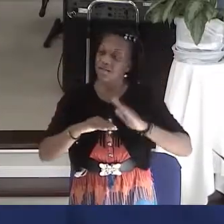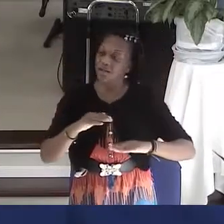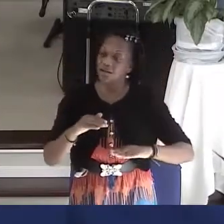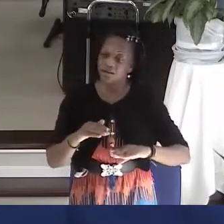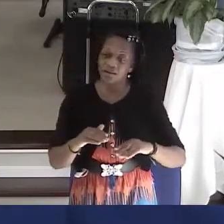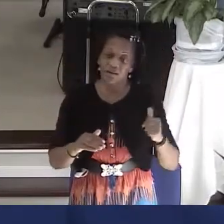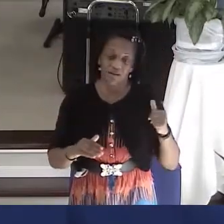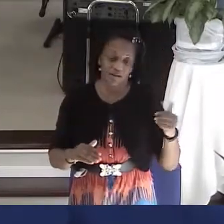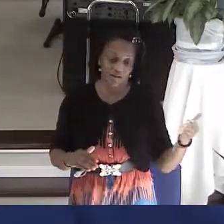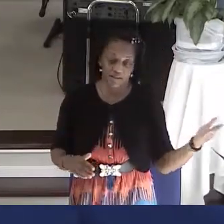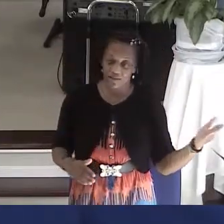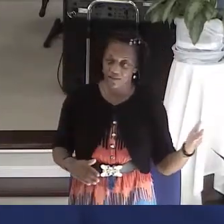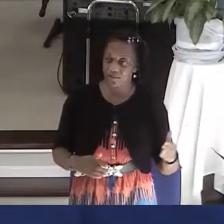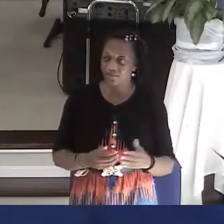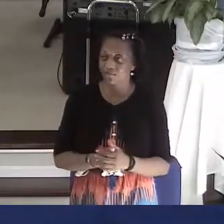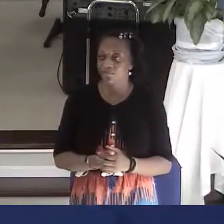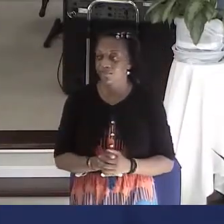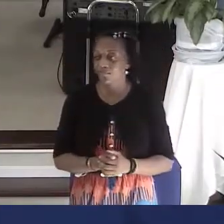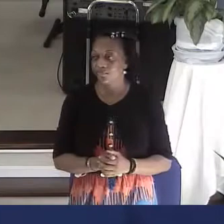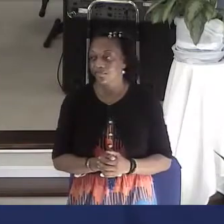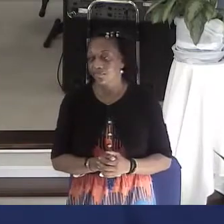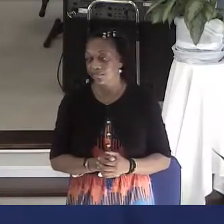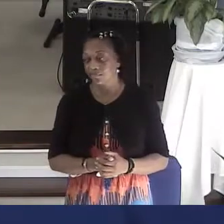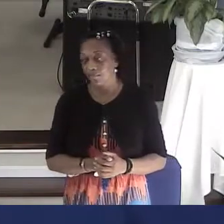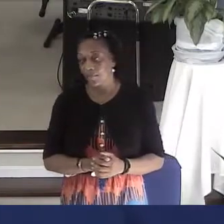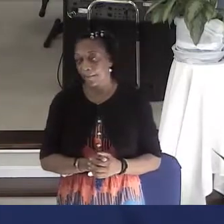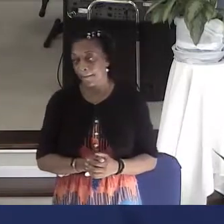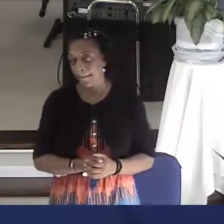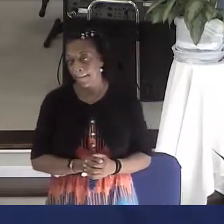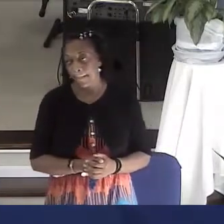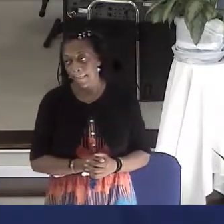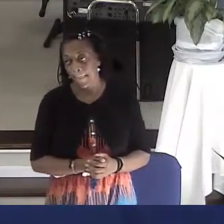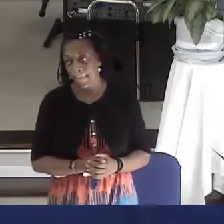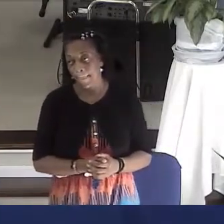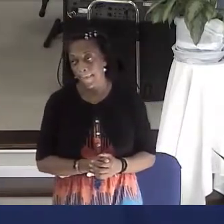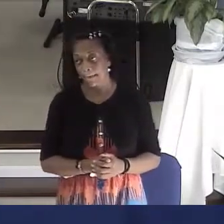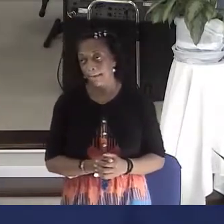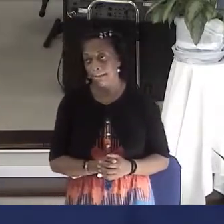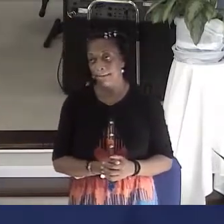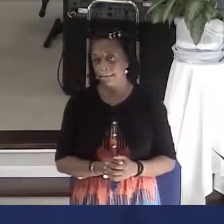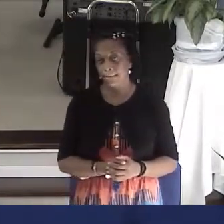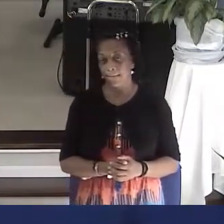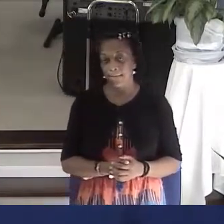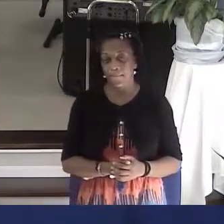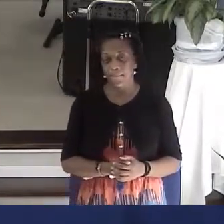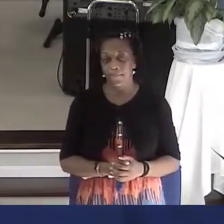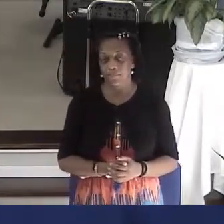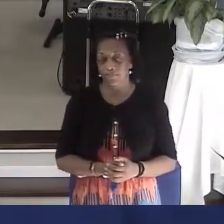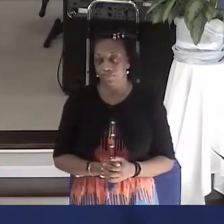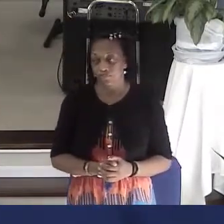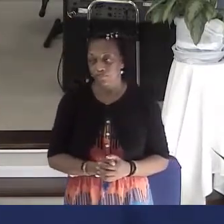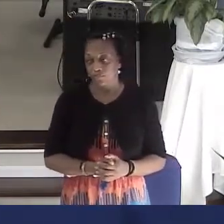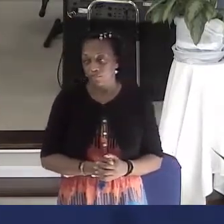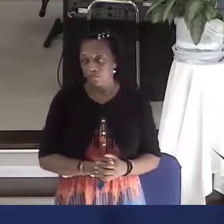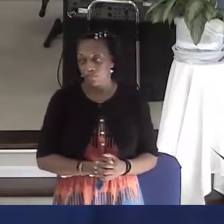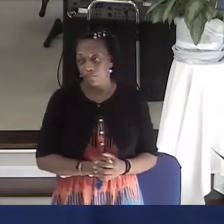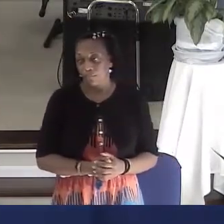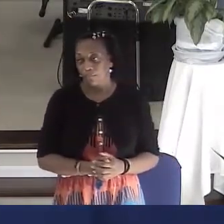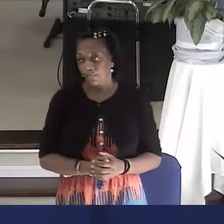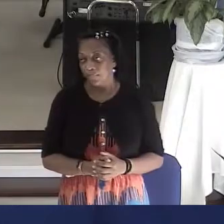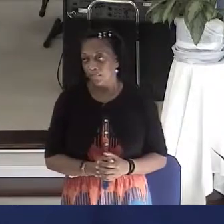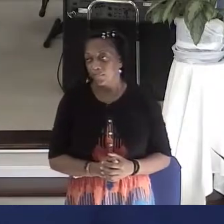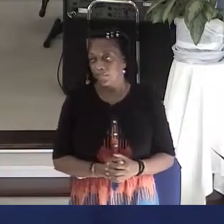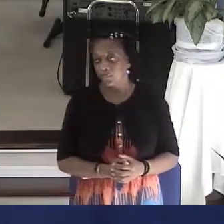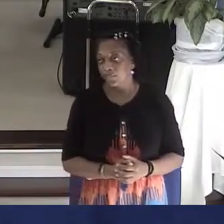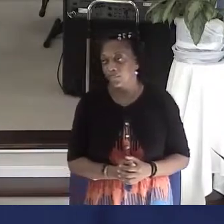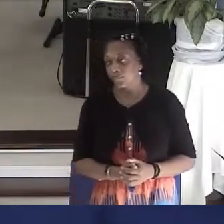they do? When they go in the cells, they replicate. They tell the cell to make more virus. And then it's like they take over the